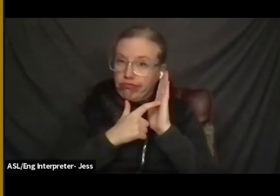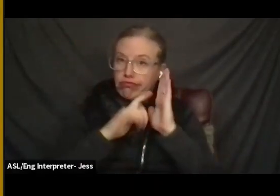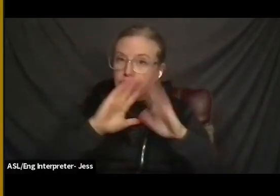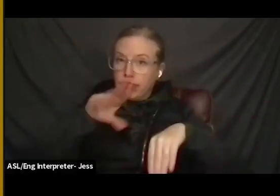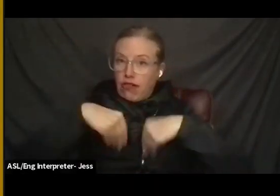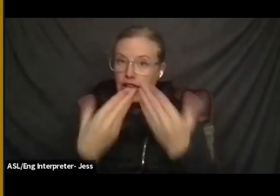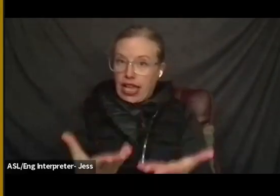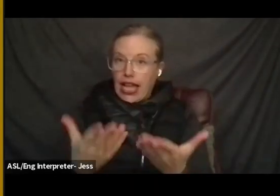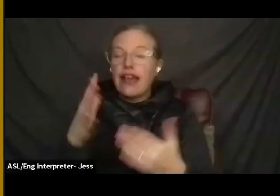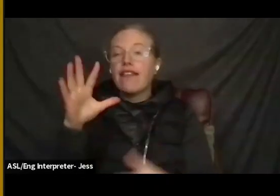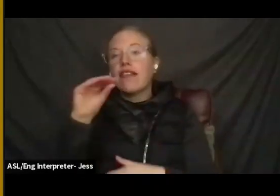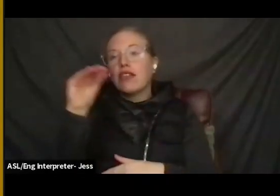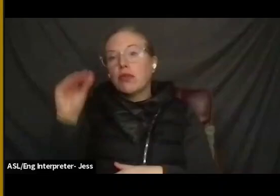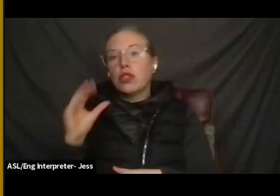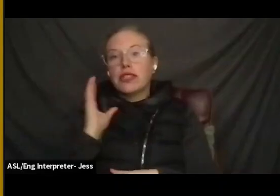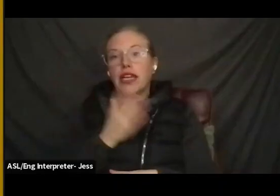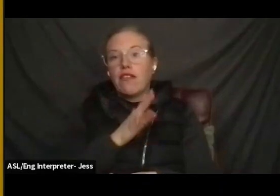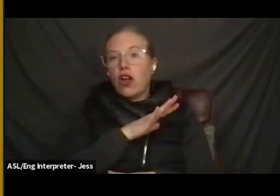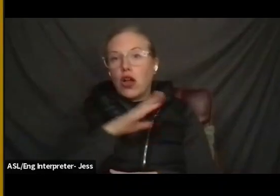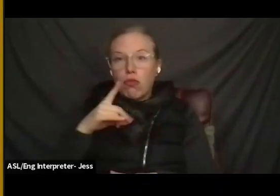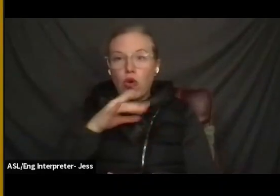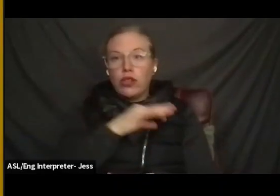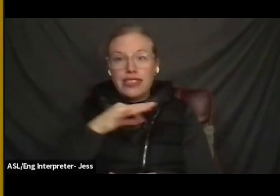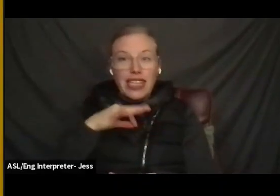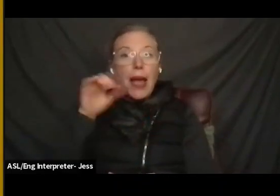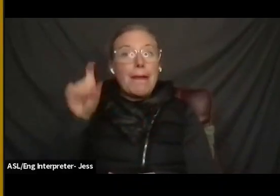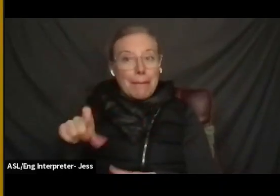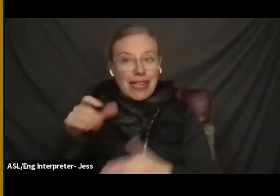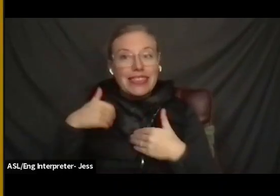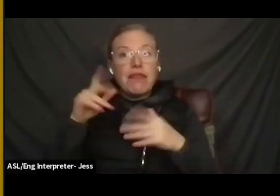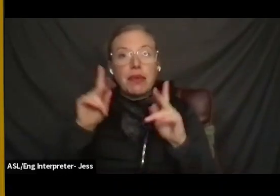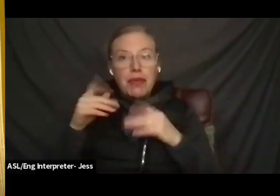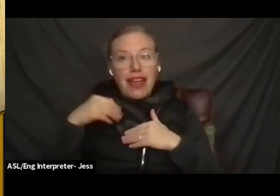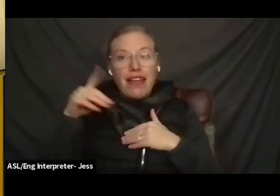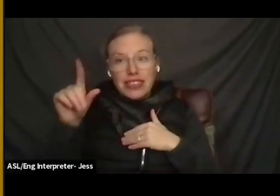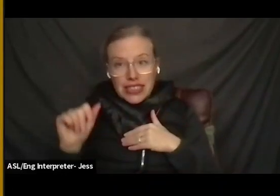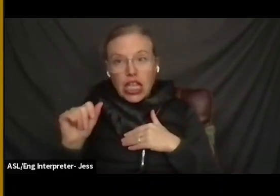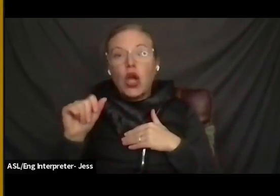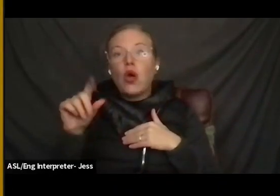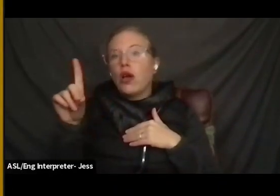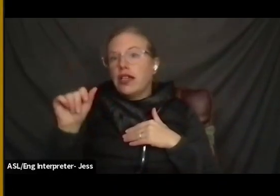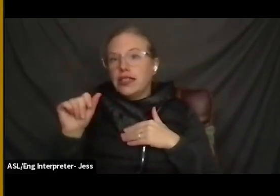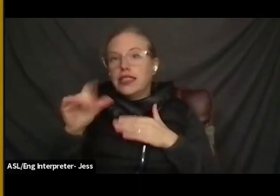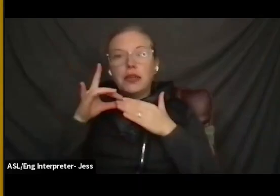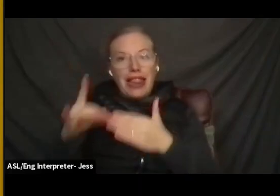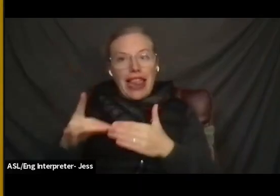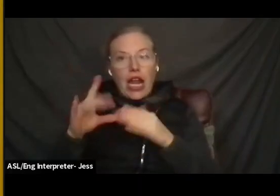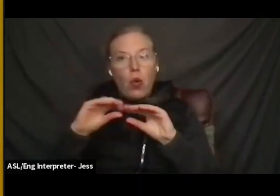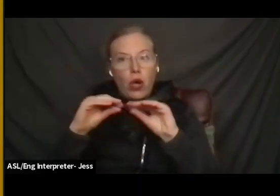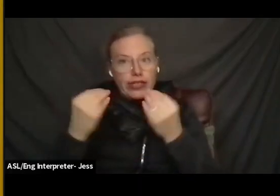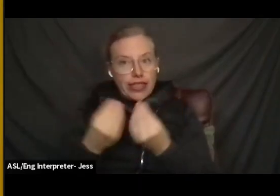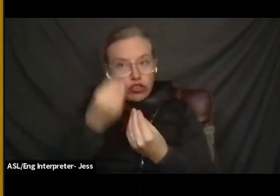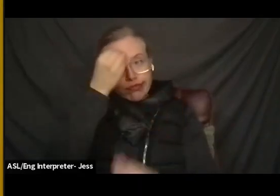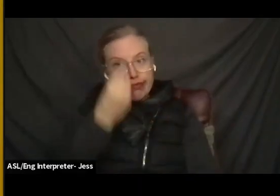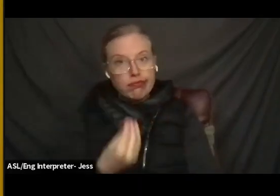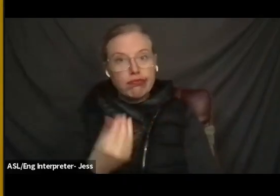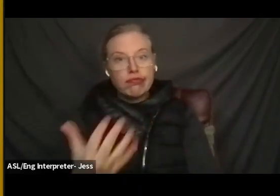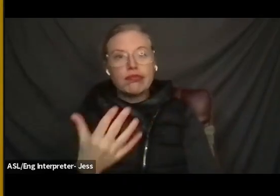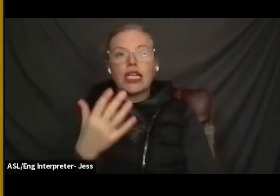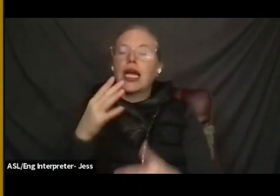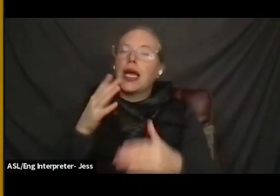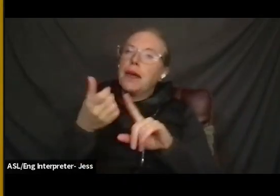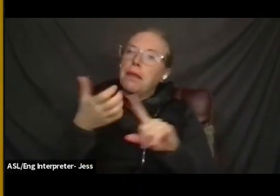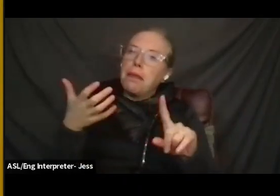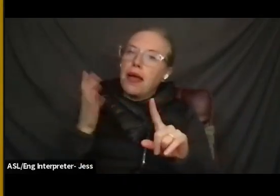At least 50% of our board and staff have to be people with disabilities. So we are a disability-led organization. A little bit about the